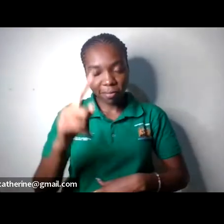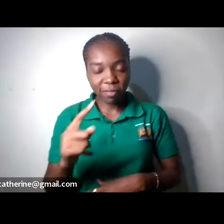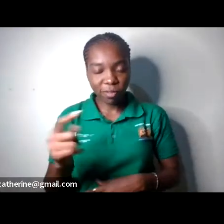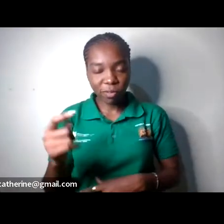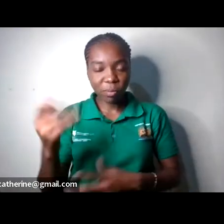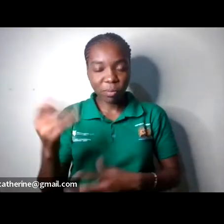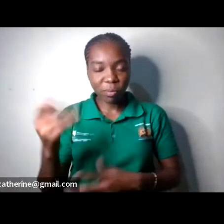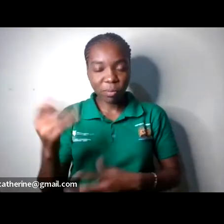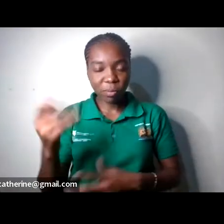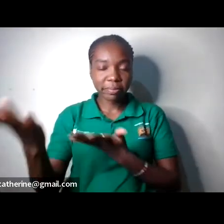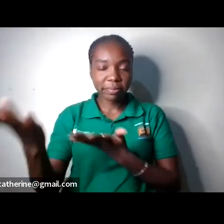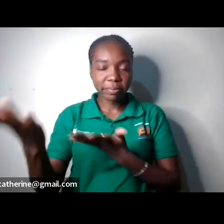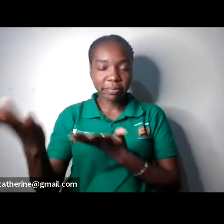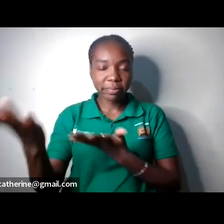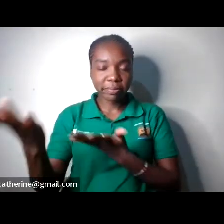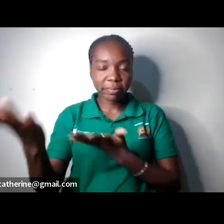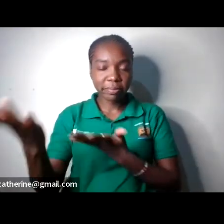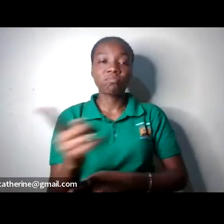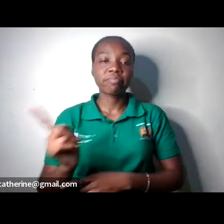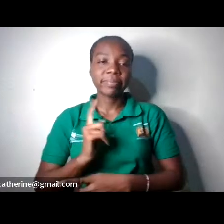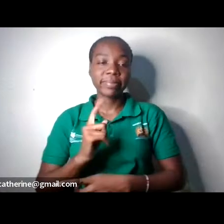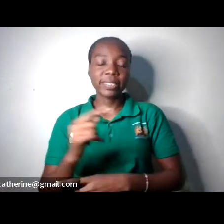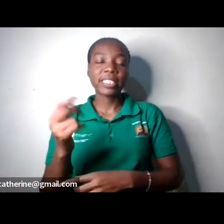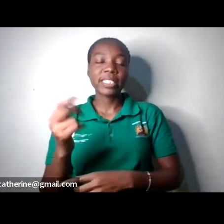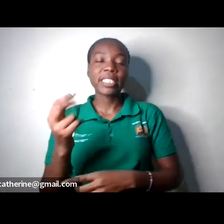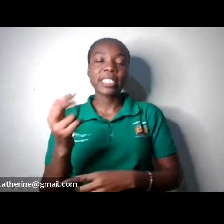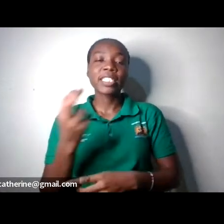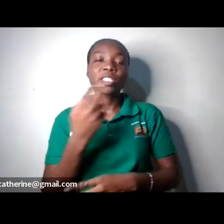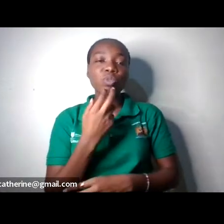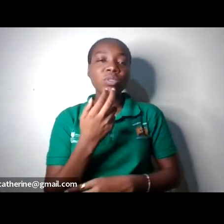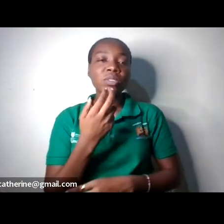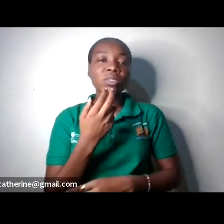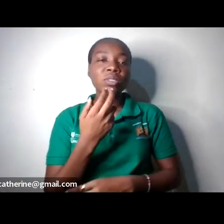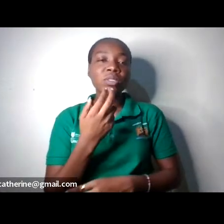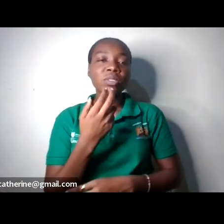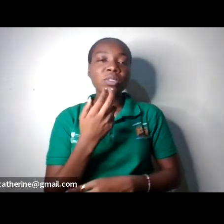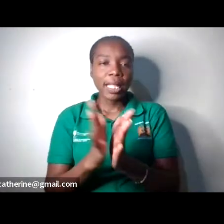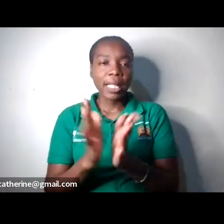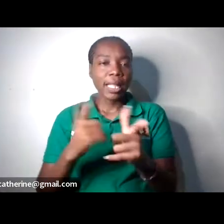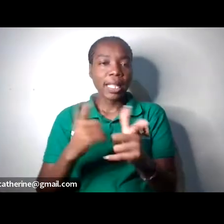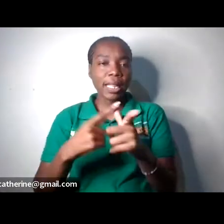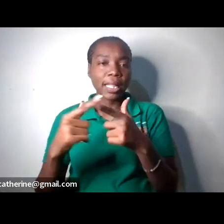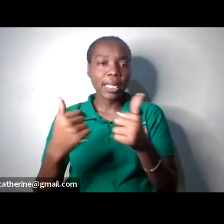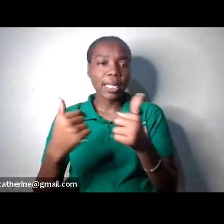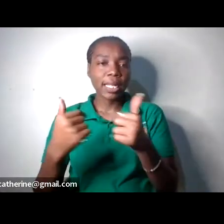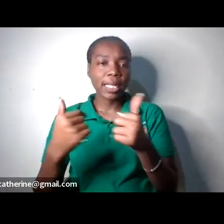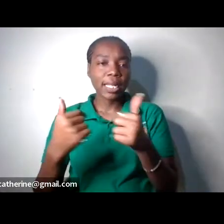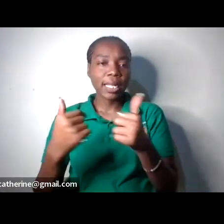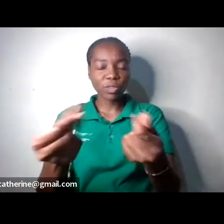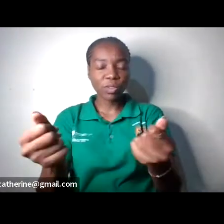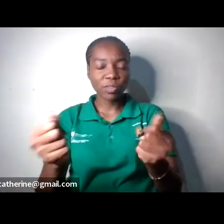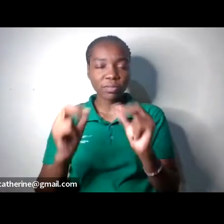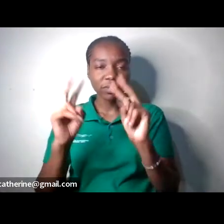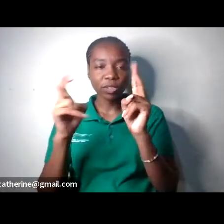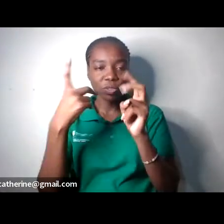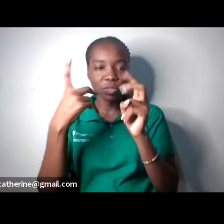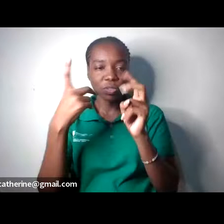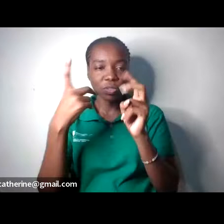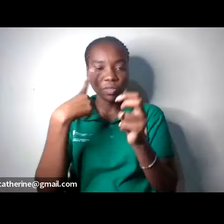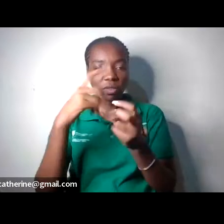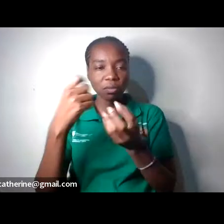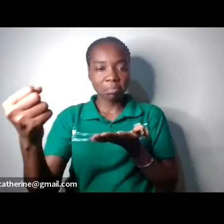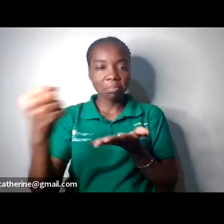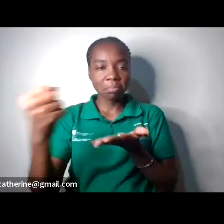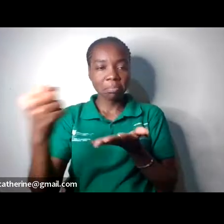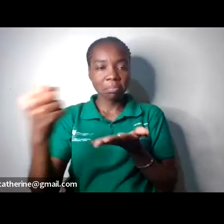every Tuesday, and just trying to demystify issues that employers and employees go through, and making sure that we are